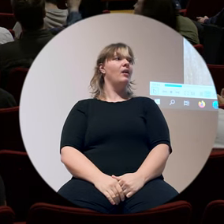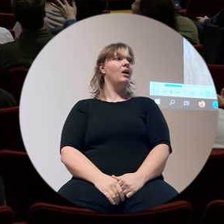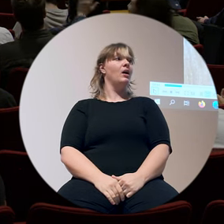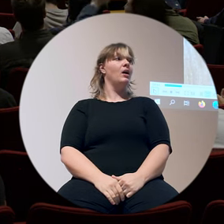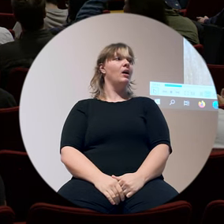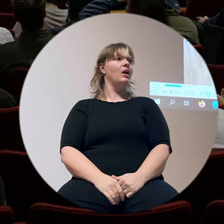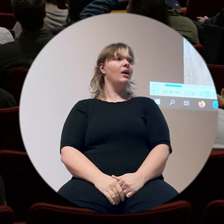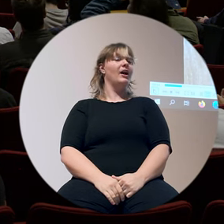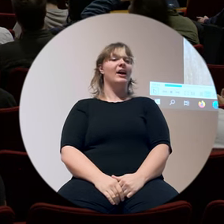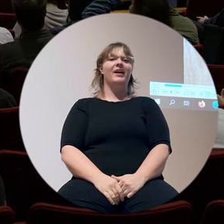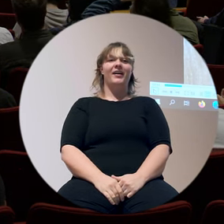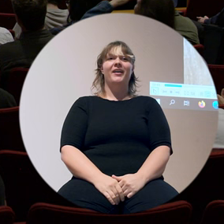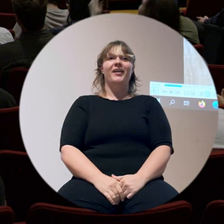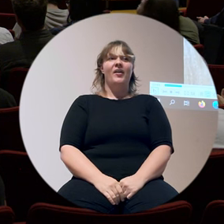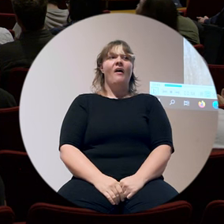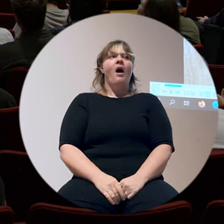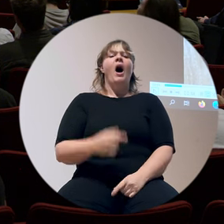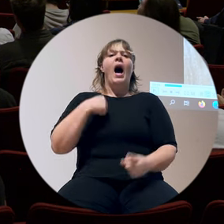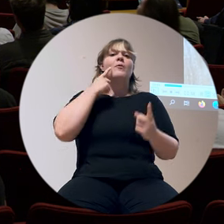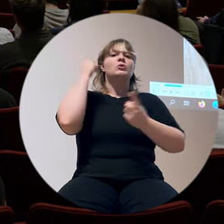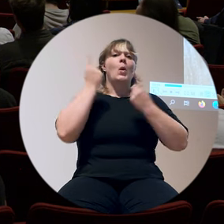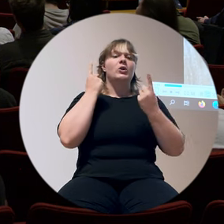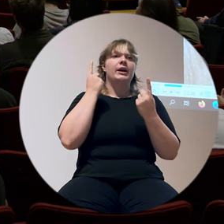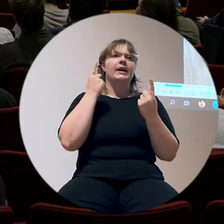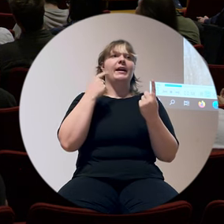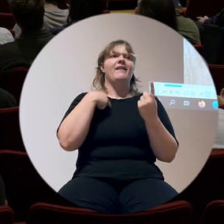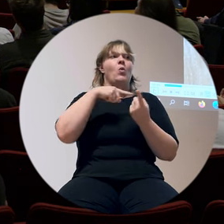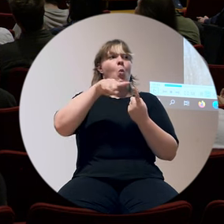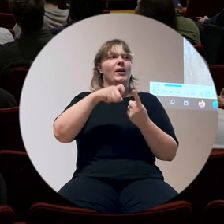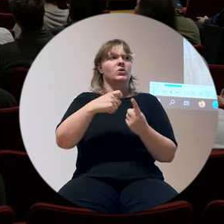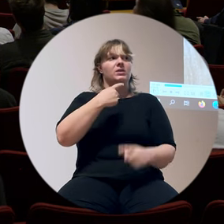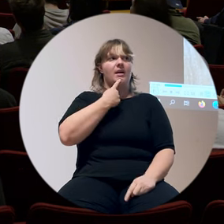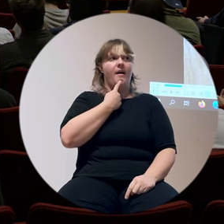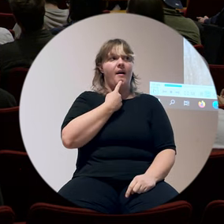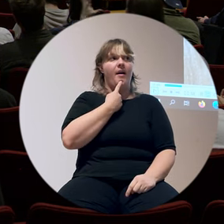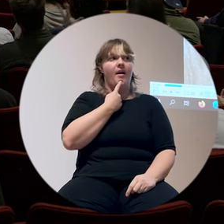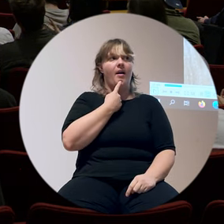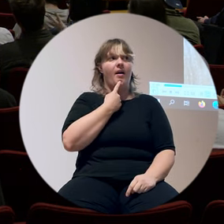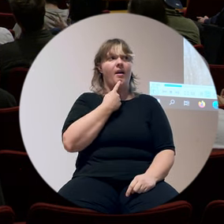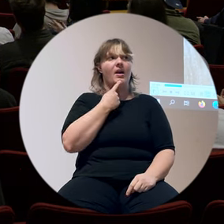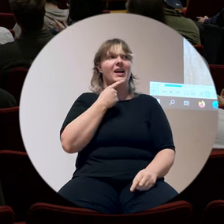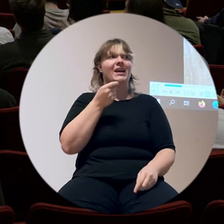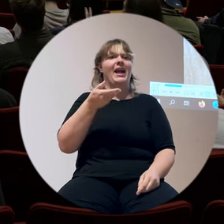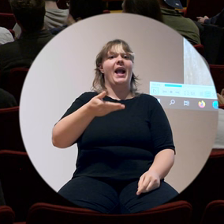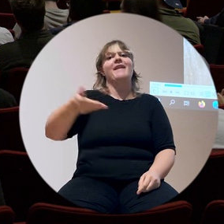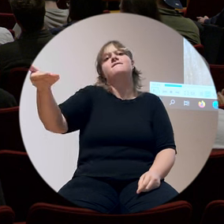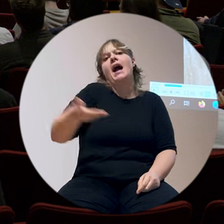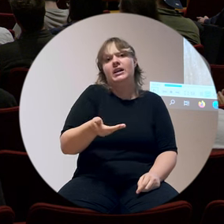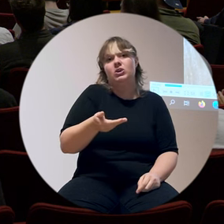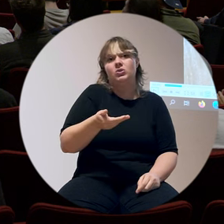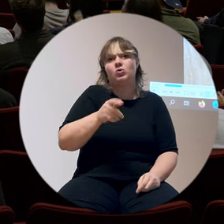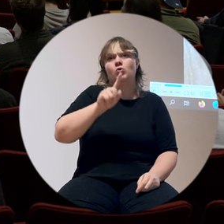I just want to clarify something. I was wondering if when you say get invited to go